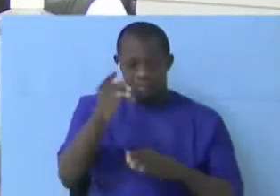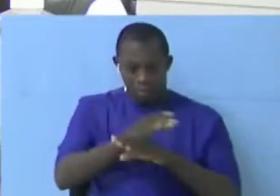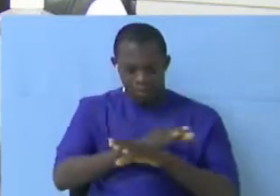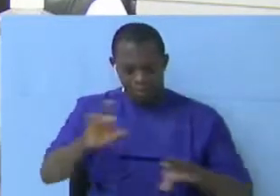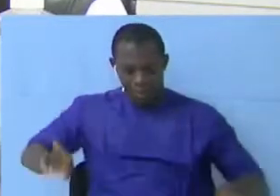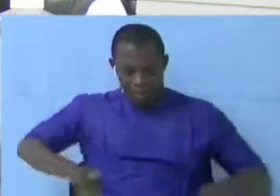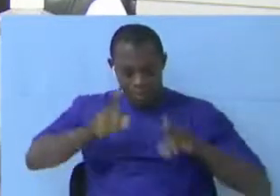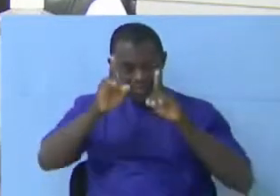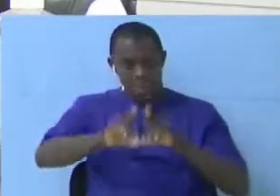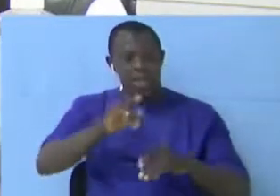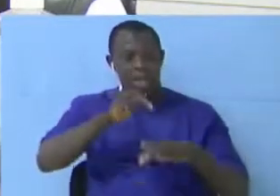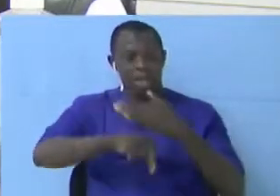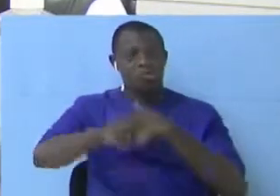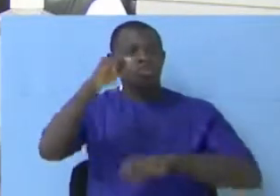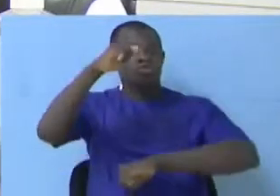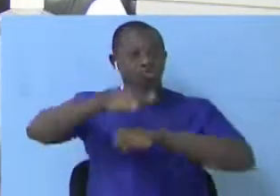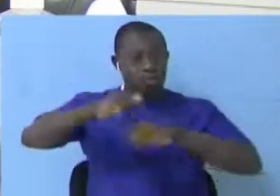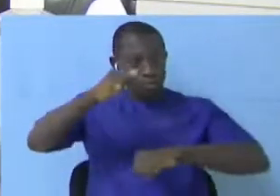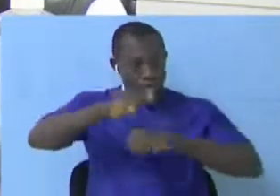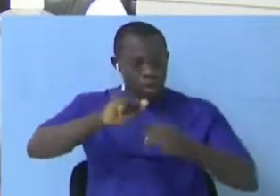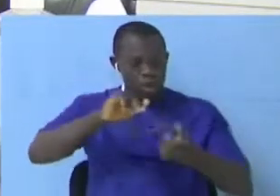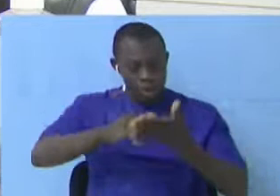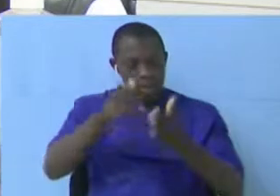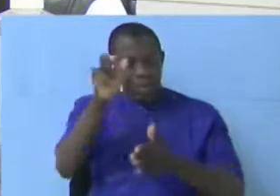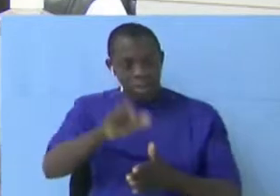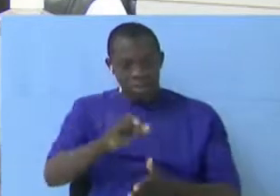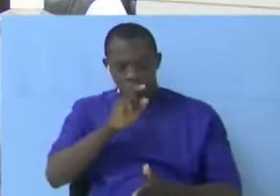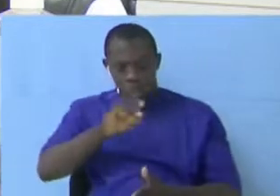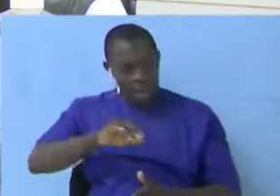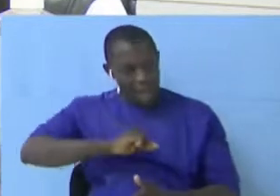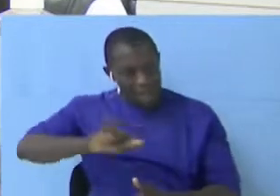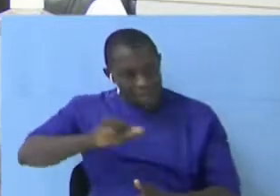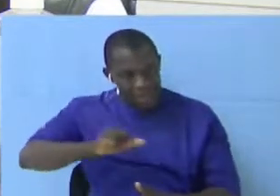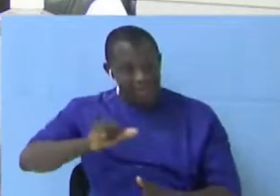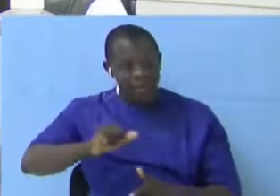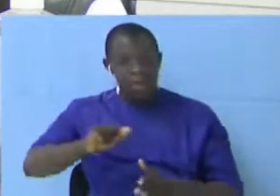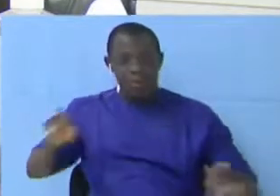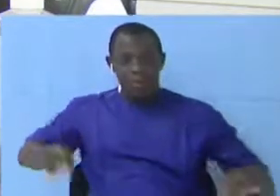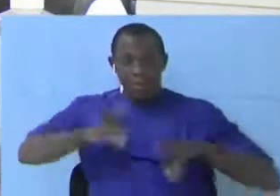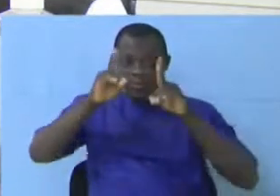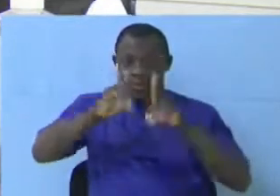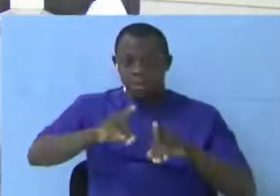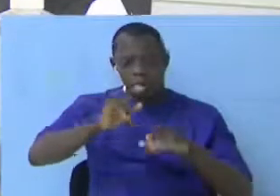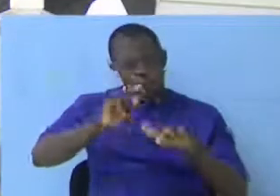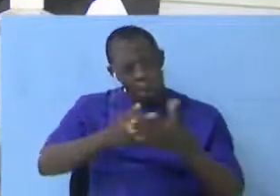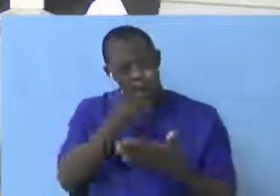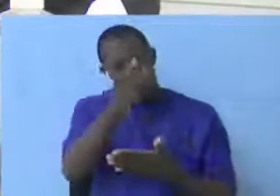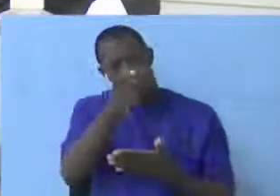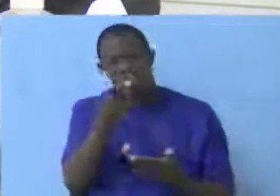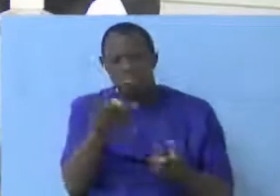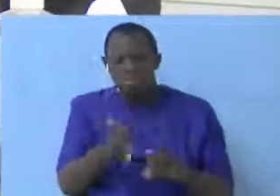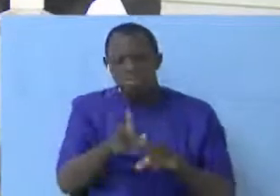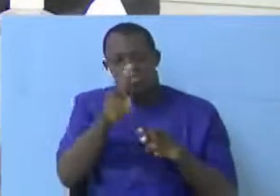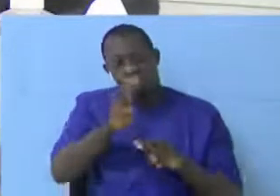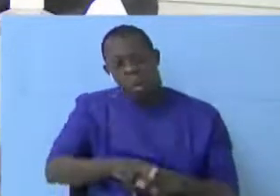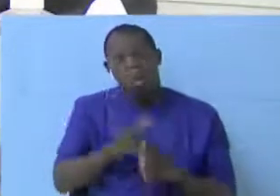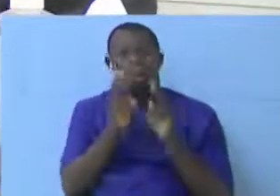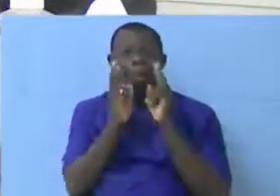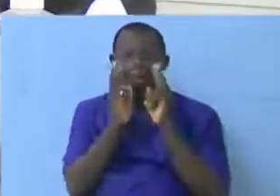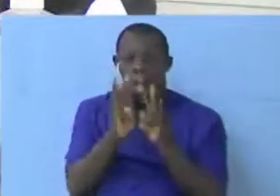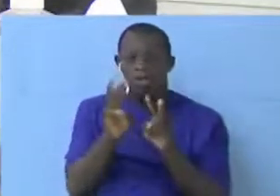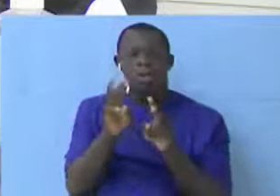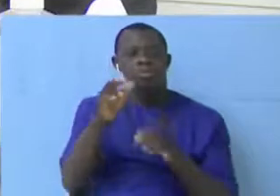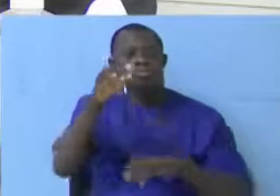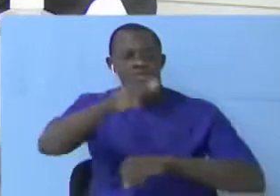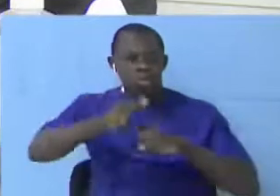an active participant, have you ever participated in torture? Sedo silang ifele siring commission nyati lang jang ibe siring nyati lang